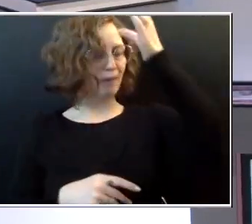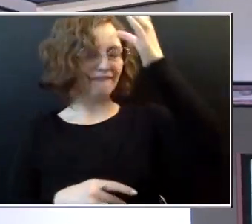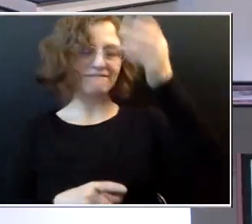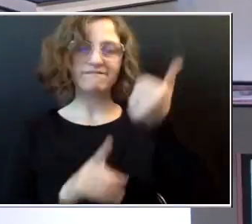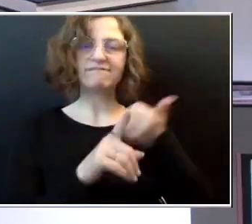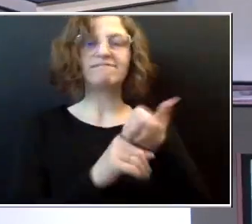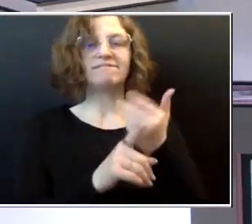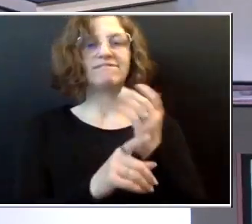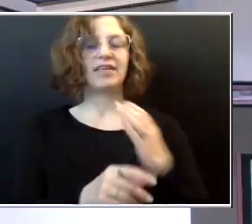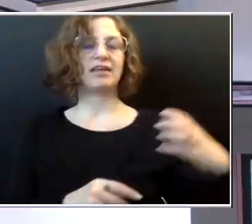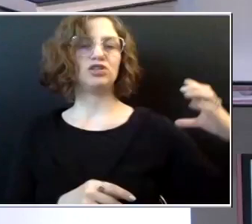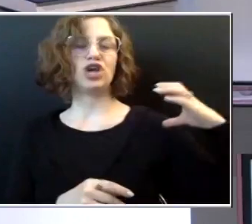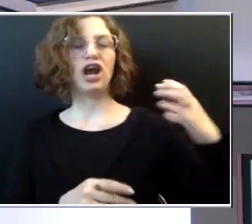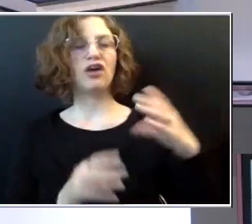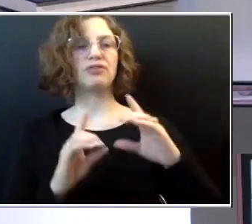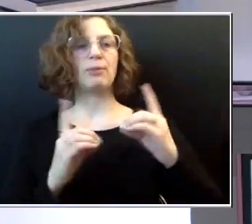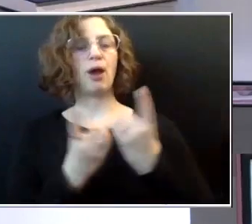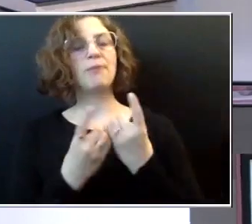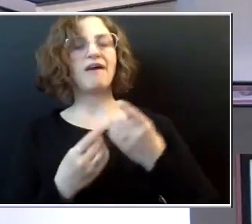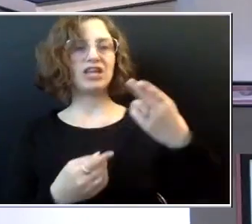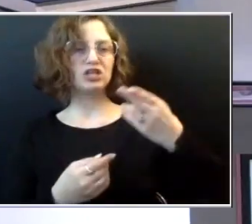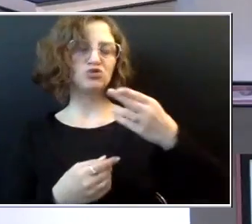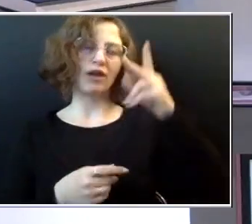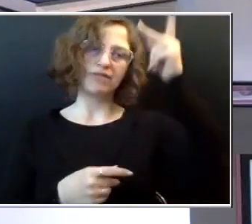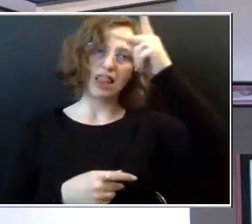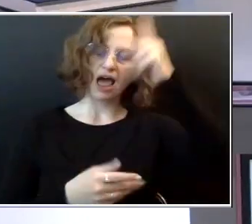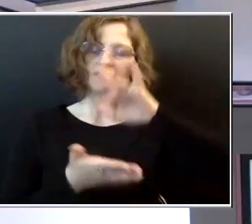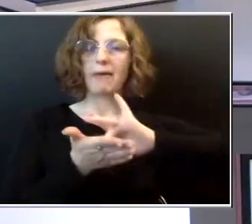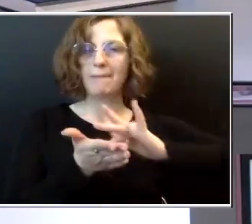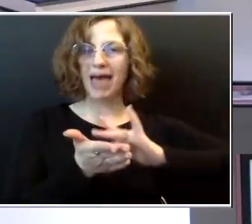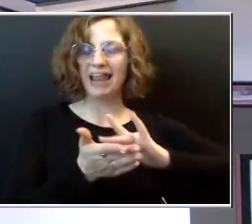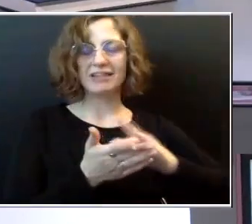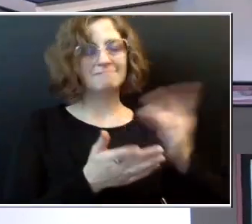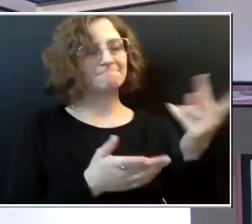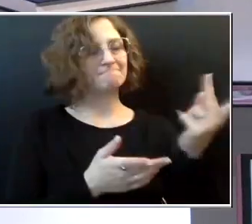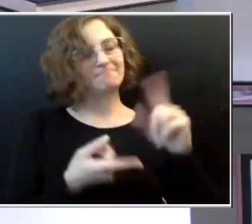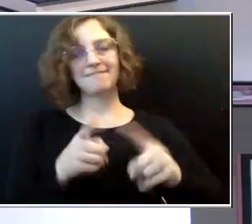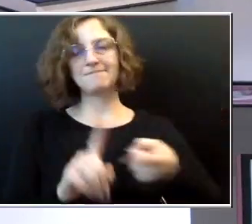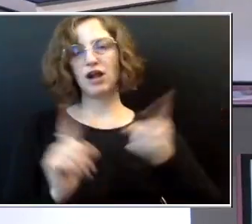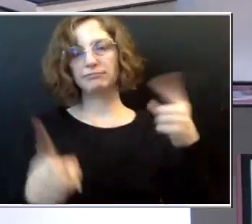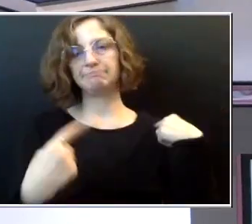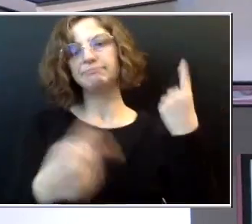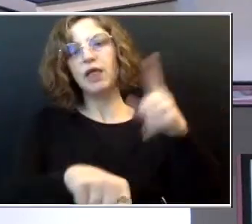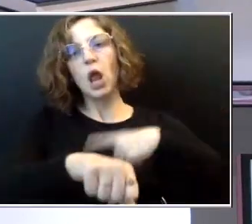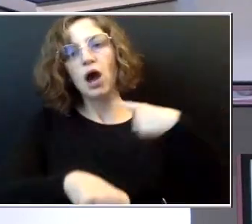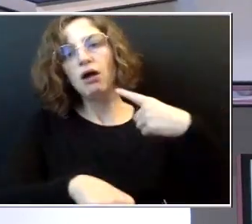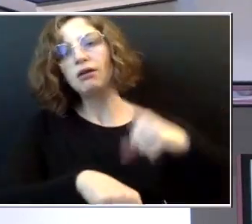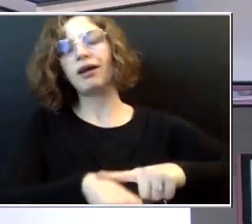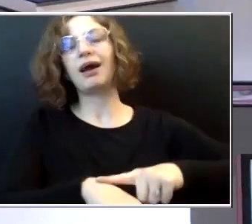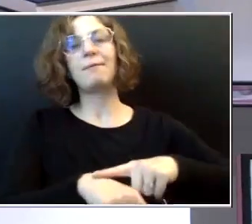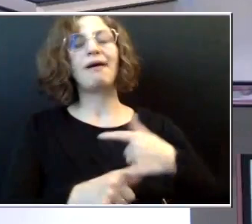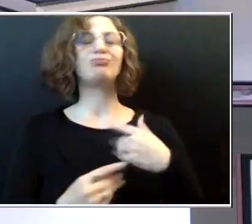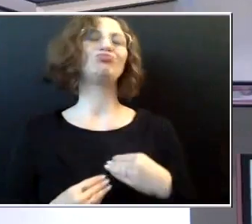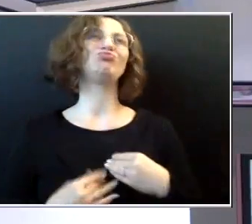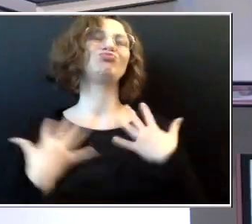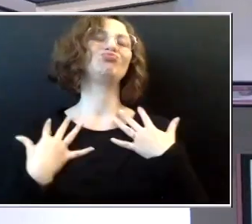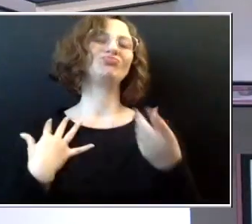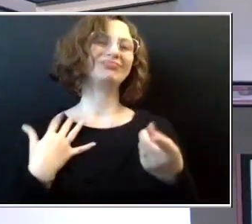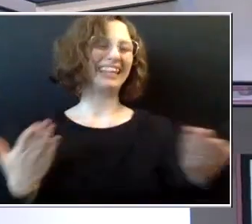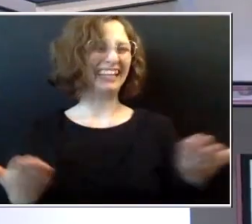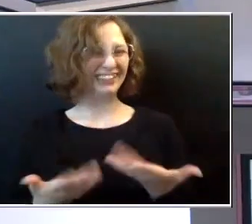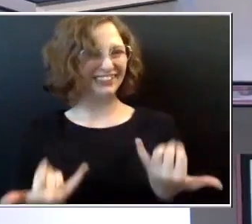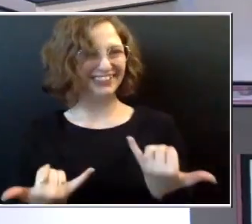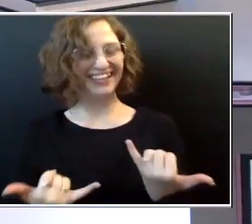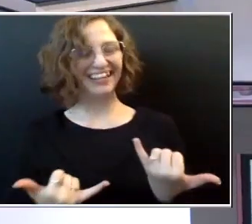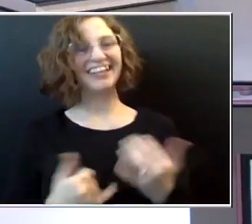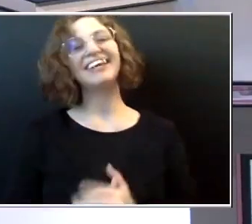Medicine. He's a longtime friend of mine here at the University of Kansas Health System and Medical Center. I am delighted to have you on the program. And we're going to get a